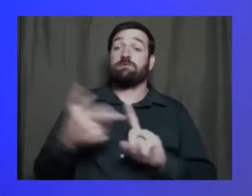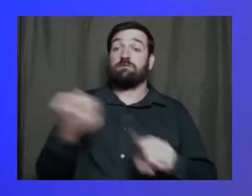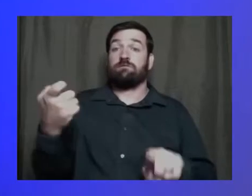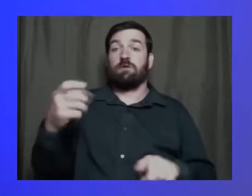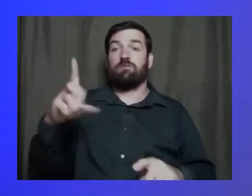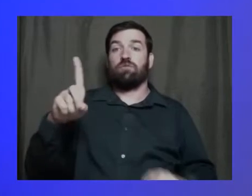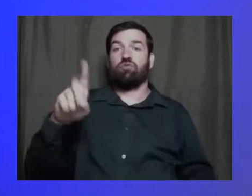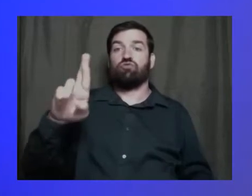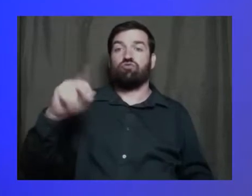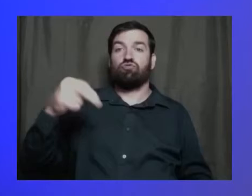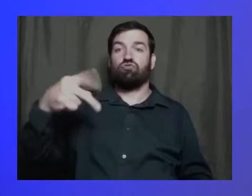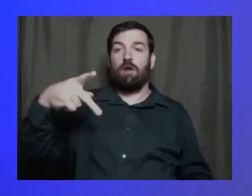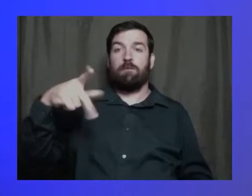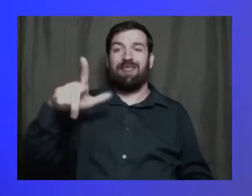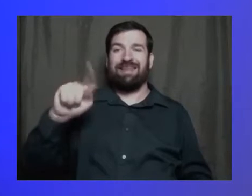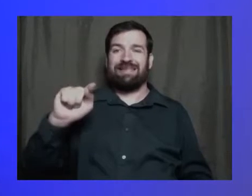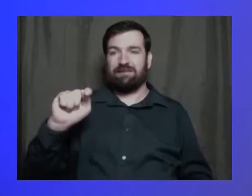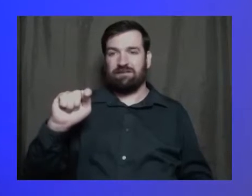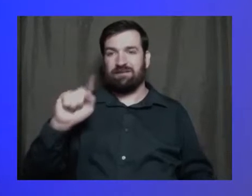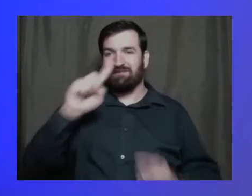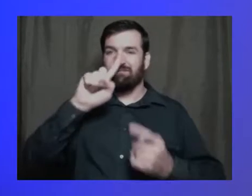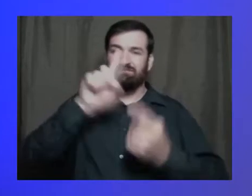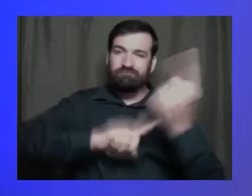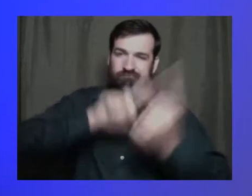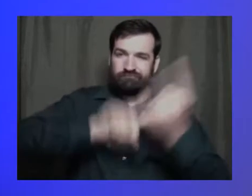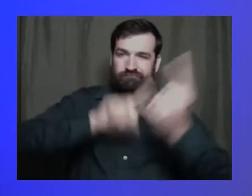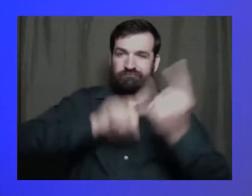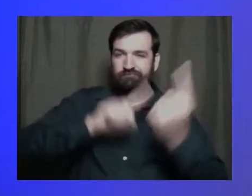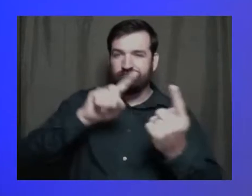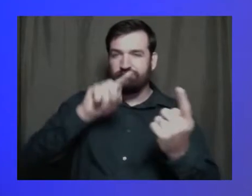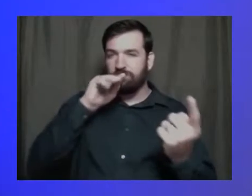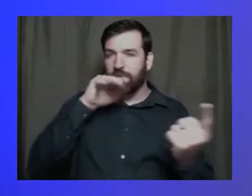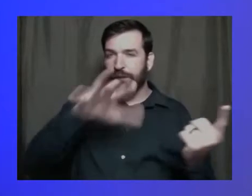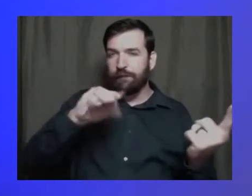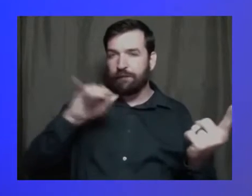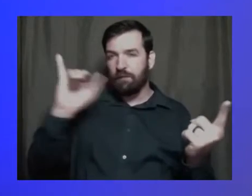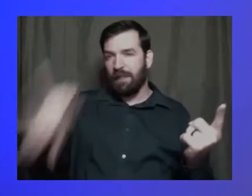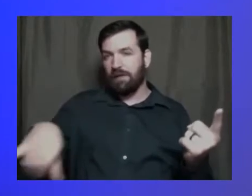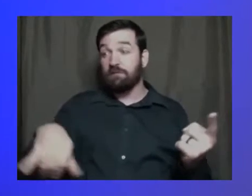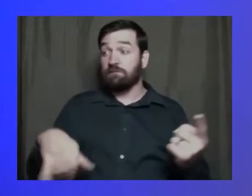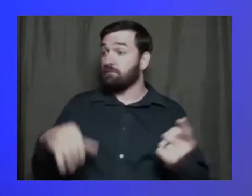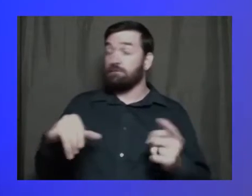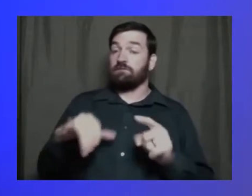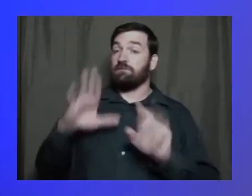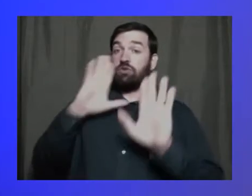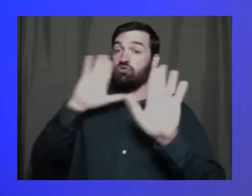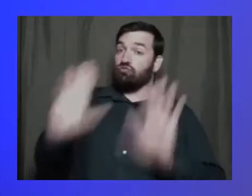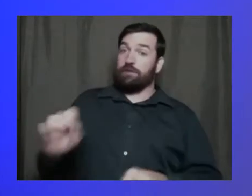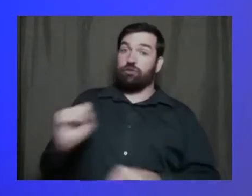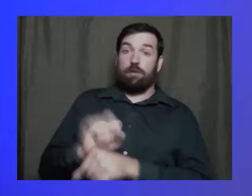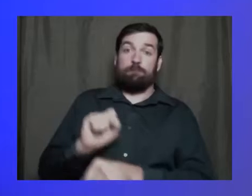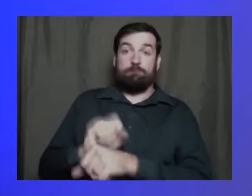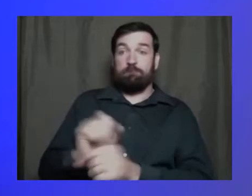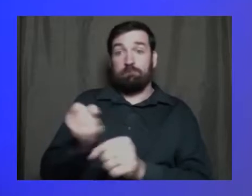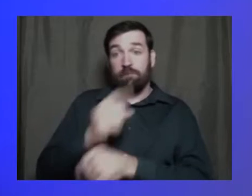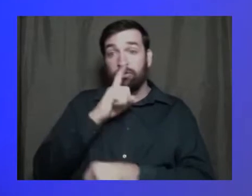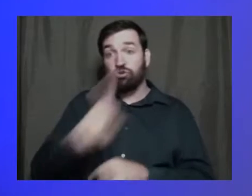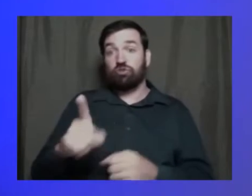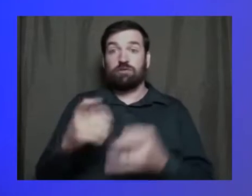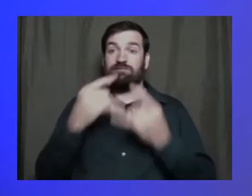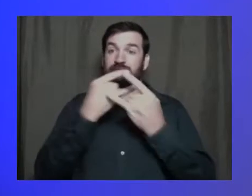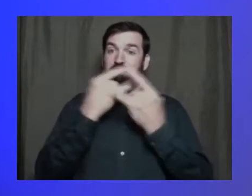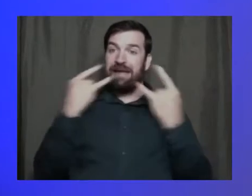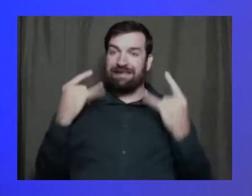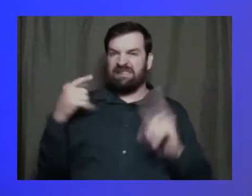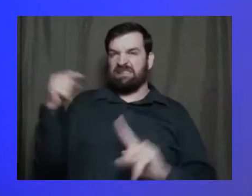that face-to-face contact. So I think you are doing a great job by making sure that your kids are masked when they